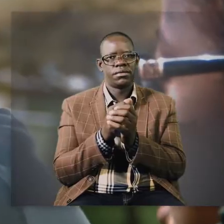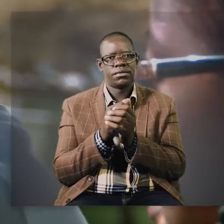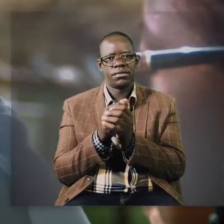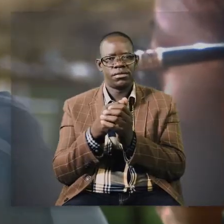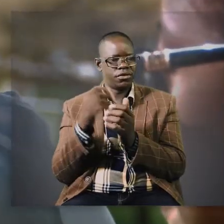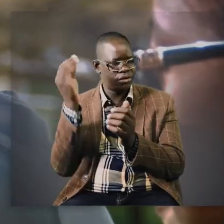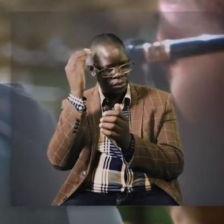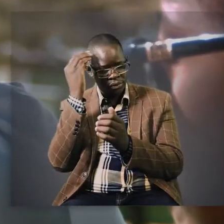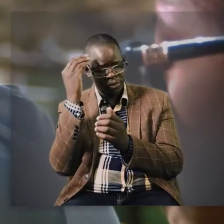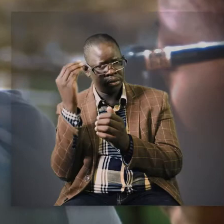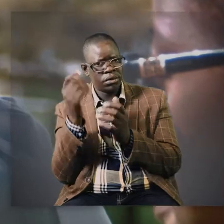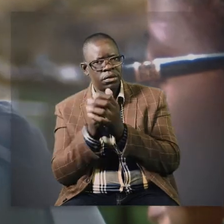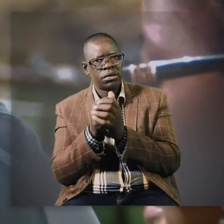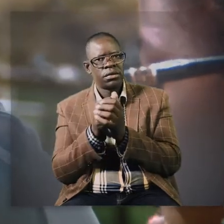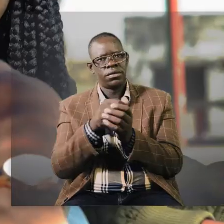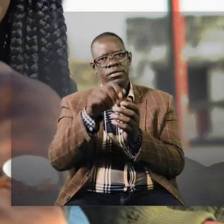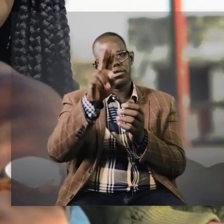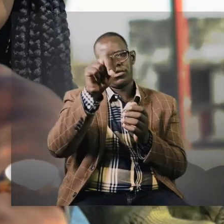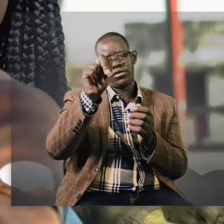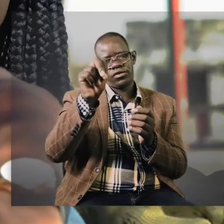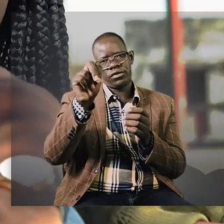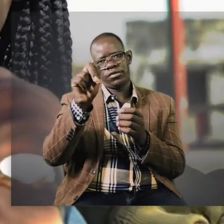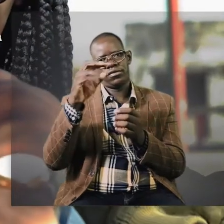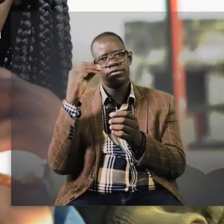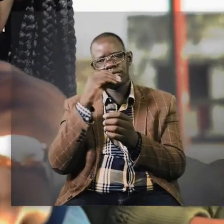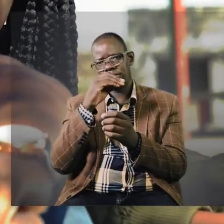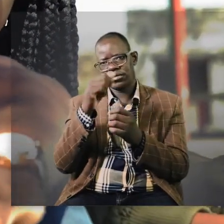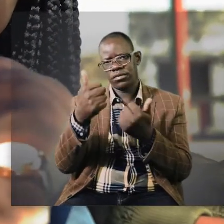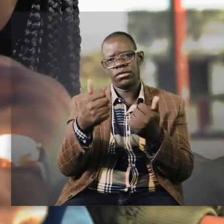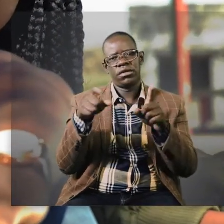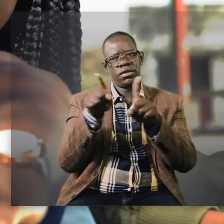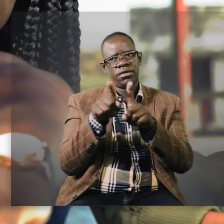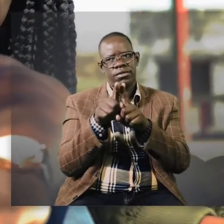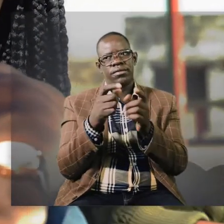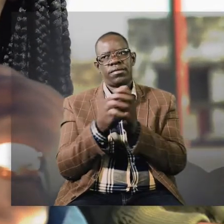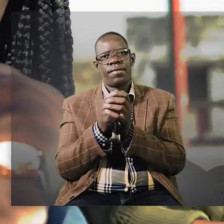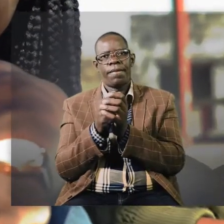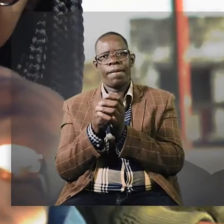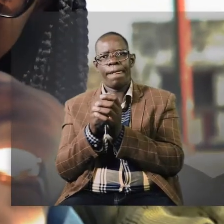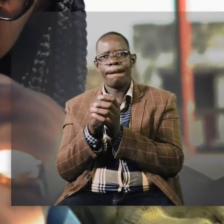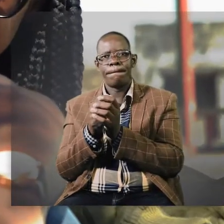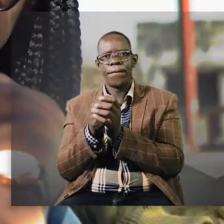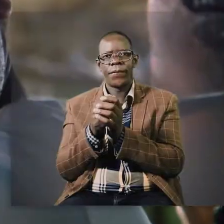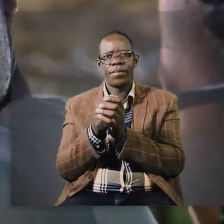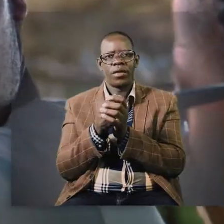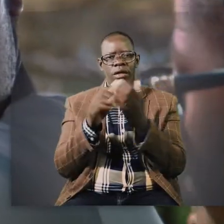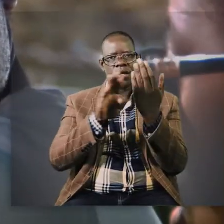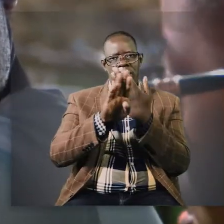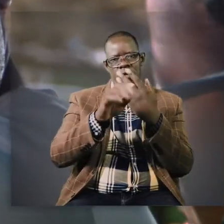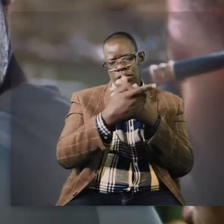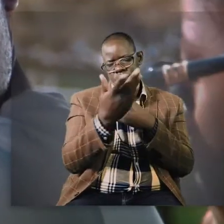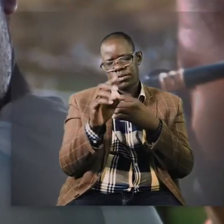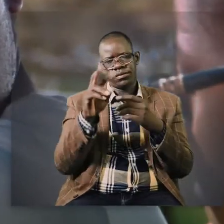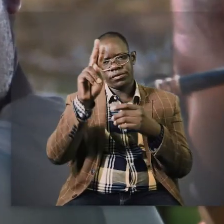Were you also aware that nutrition plays a vital role? Yes, I am. An adequate diet is essential for good health, and a balanced diet provides the body with